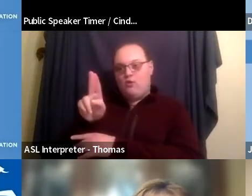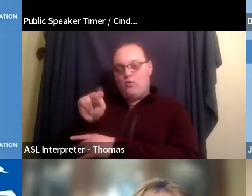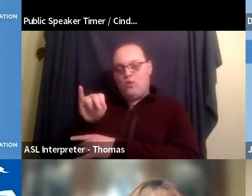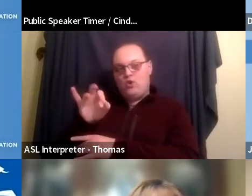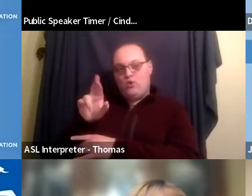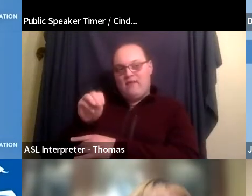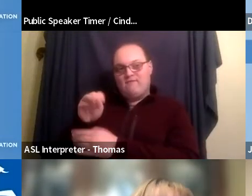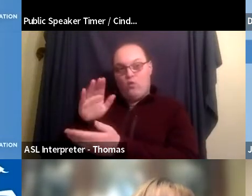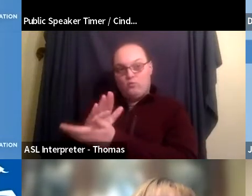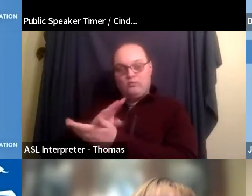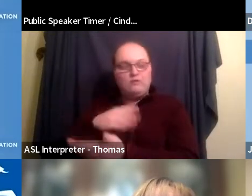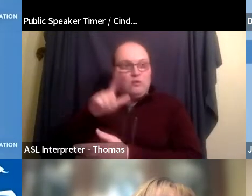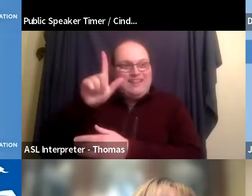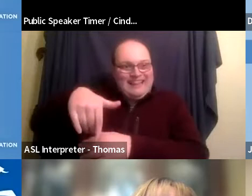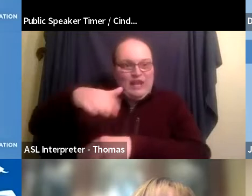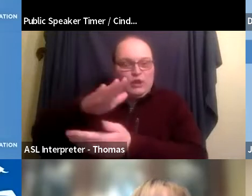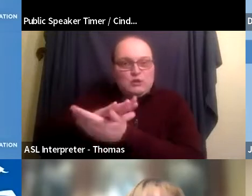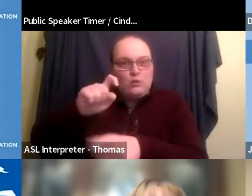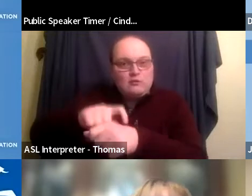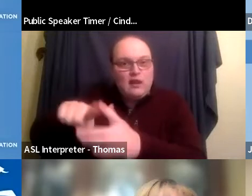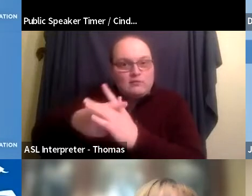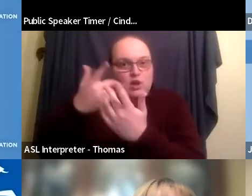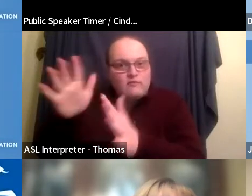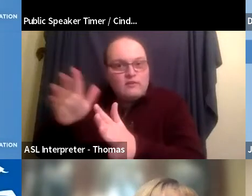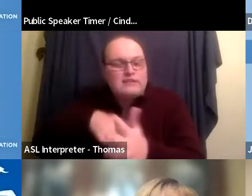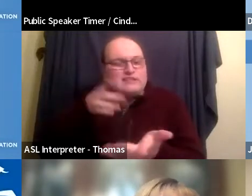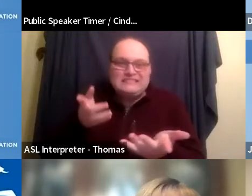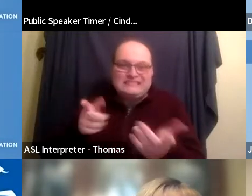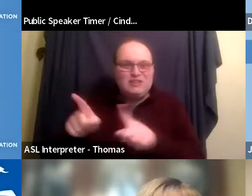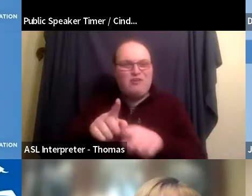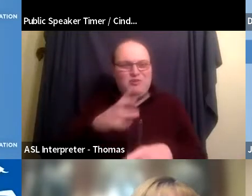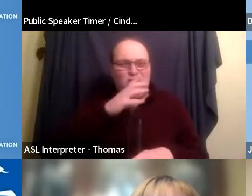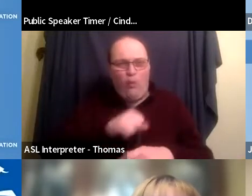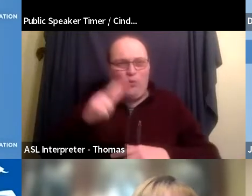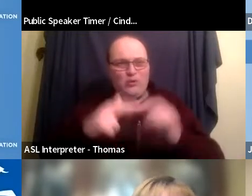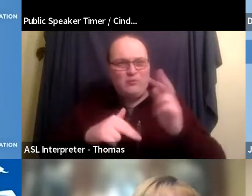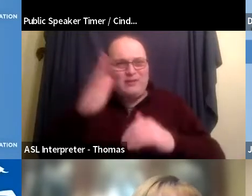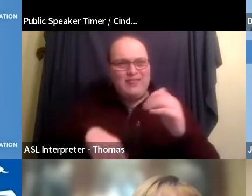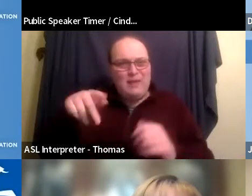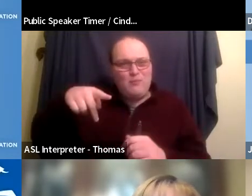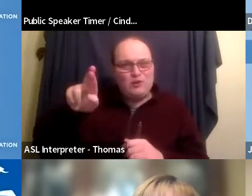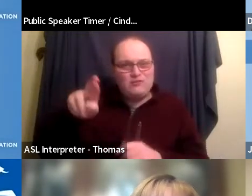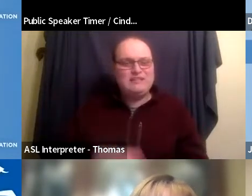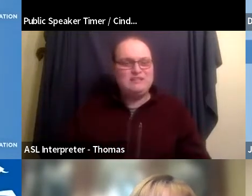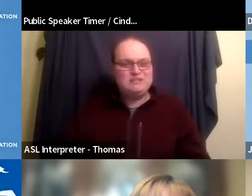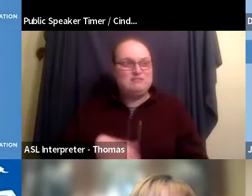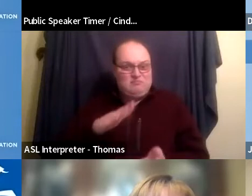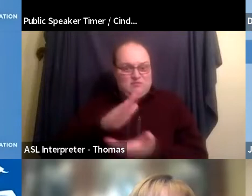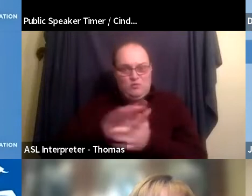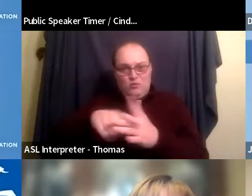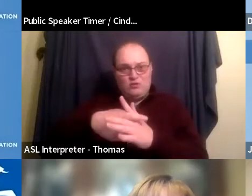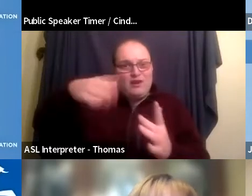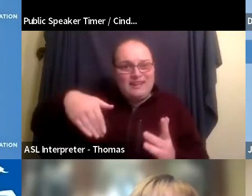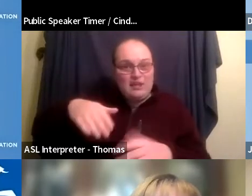school times, and it's an older building than Pointer Ridge. Later school times and school uniforms